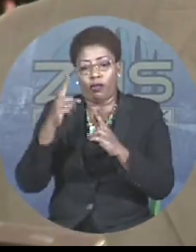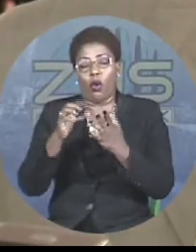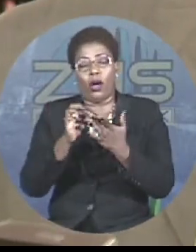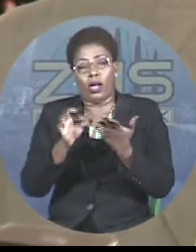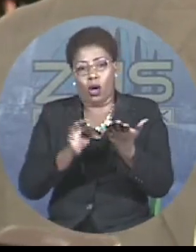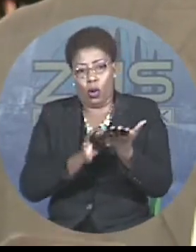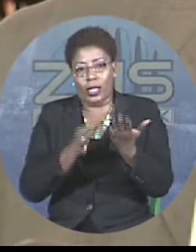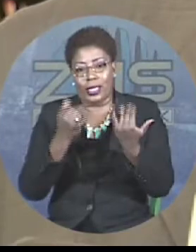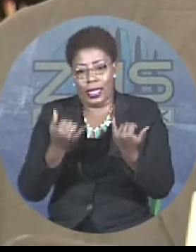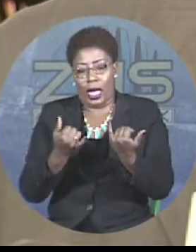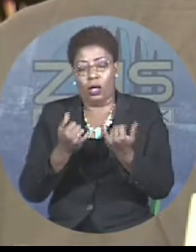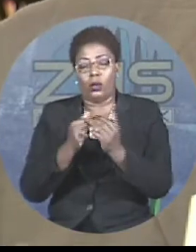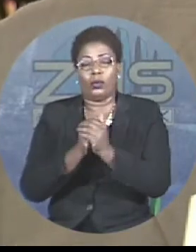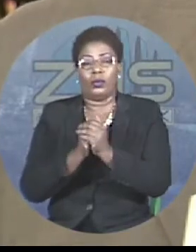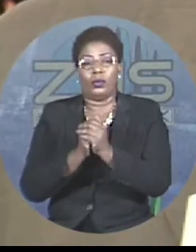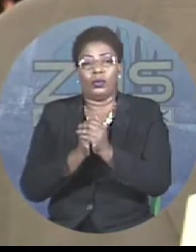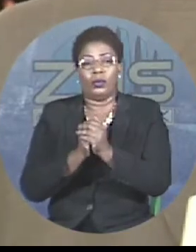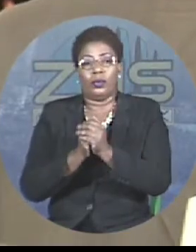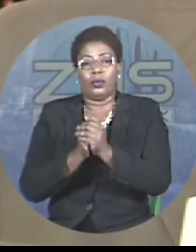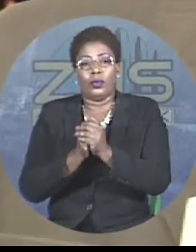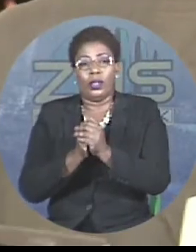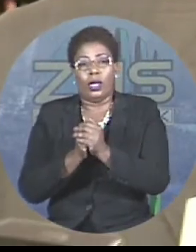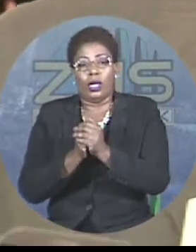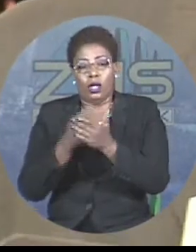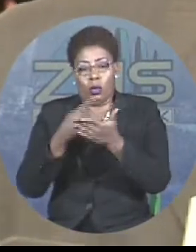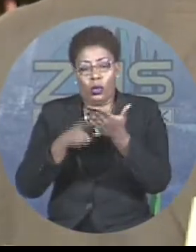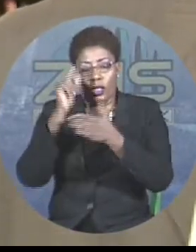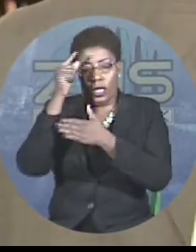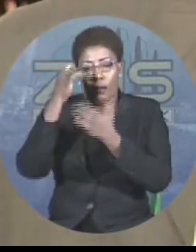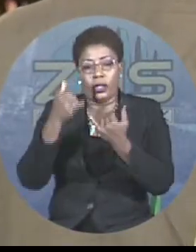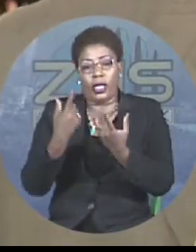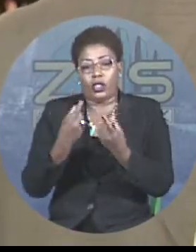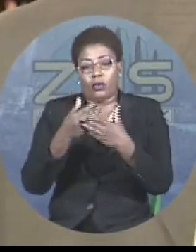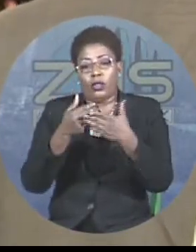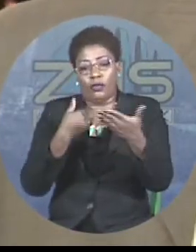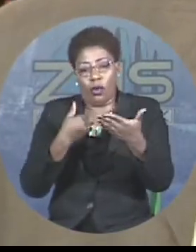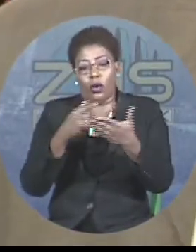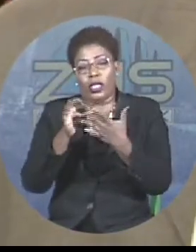We're looking to see what the government can do before an audit,